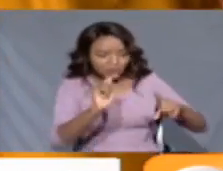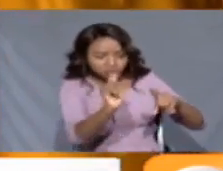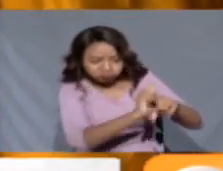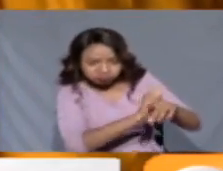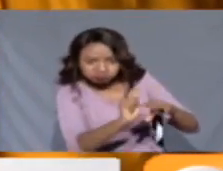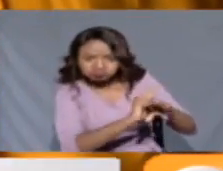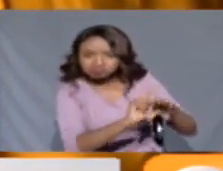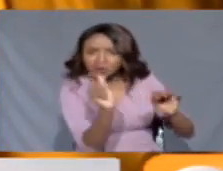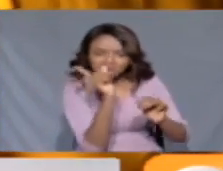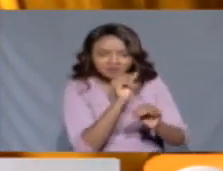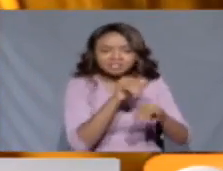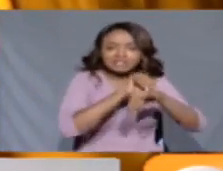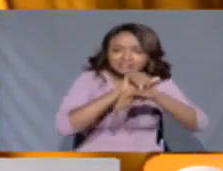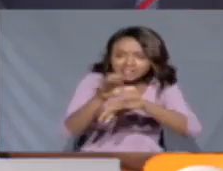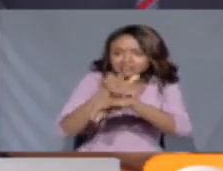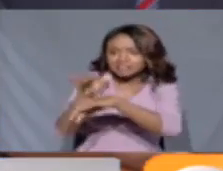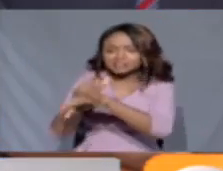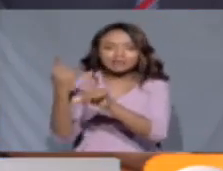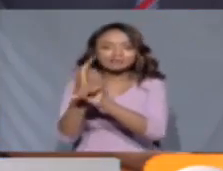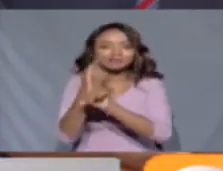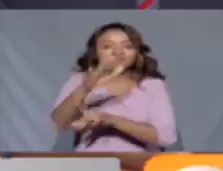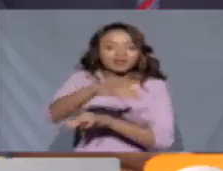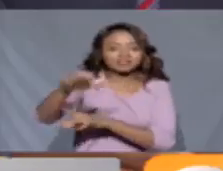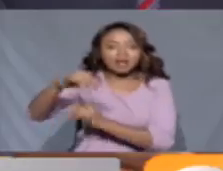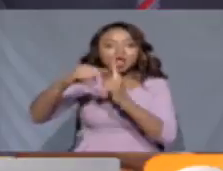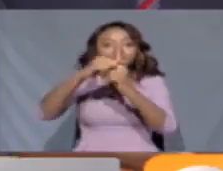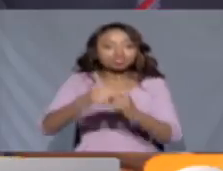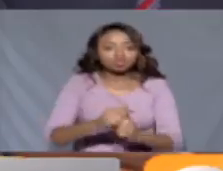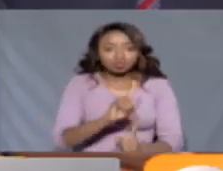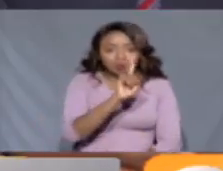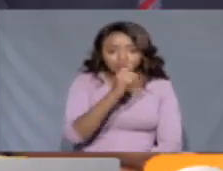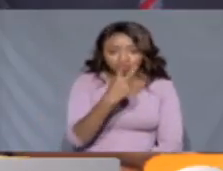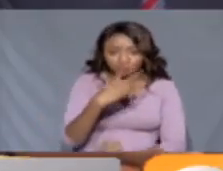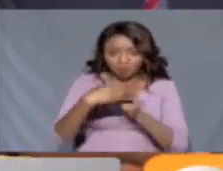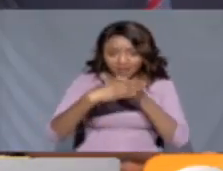and dispatched to the areas of operation. A total of